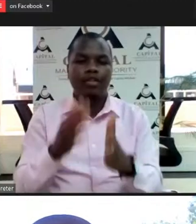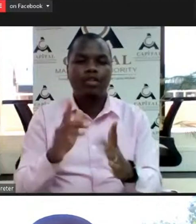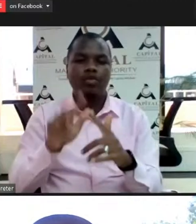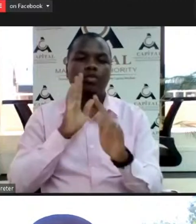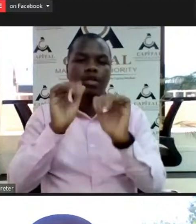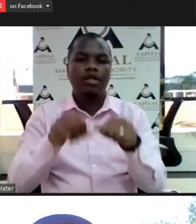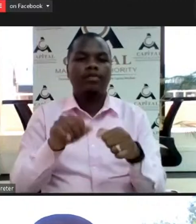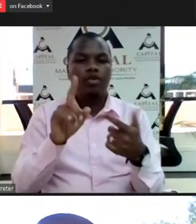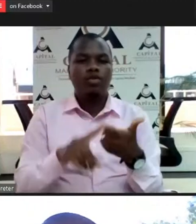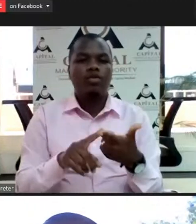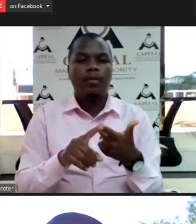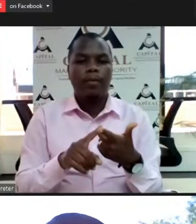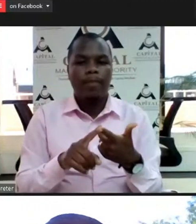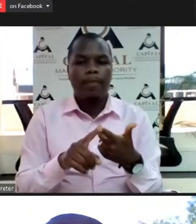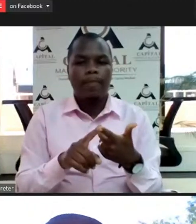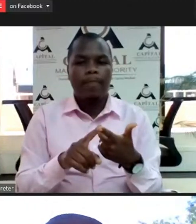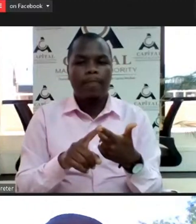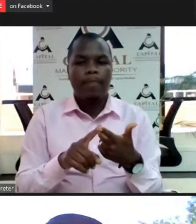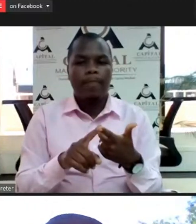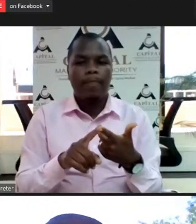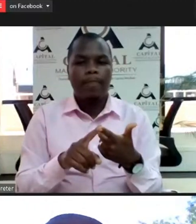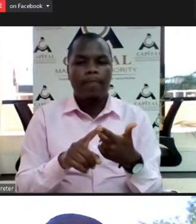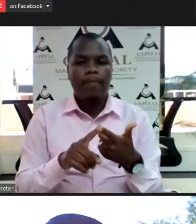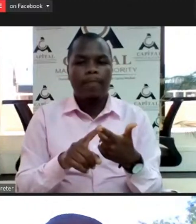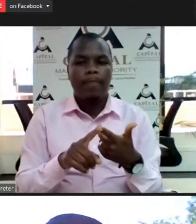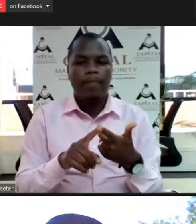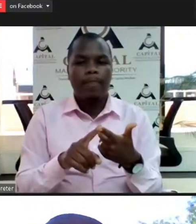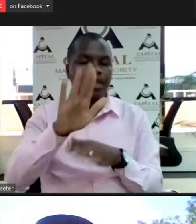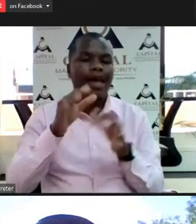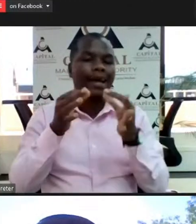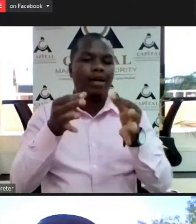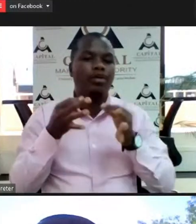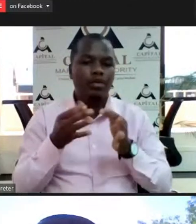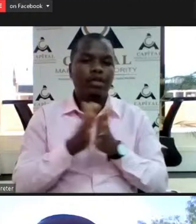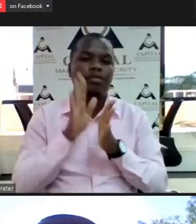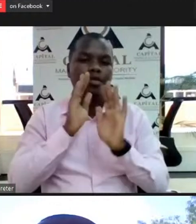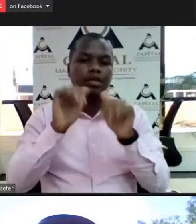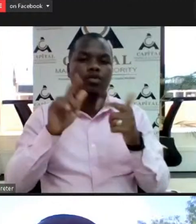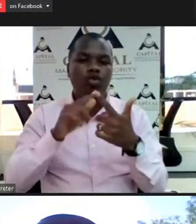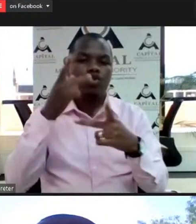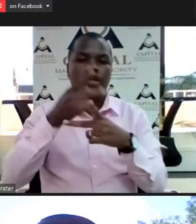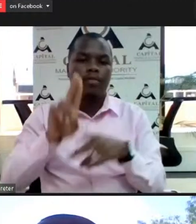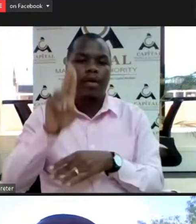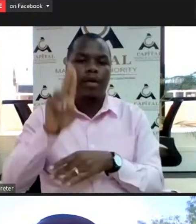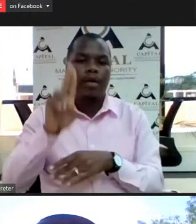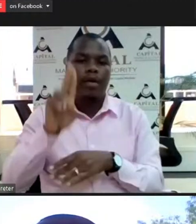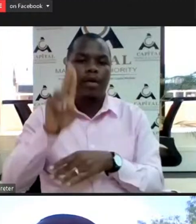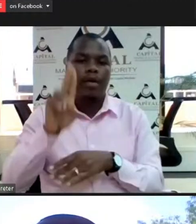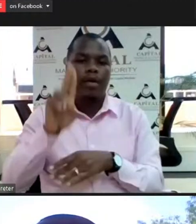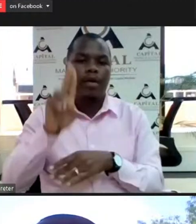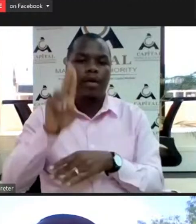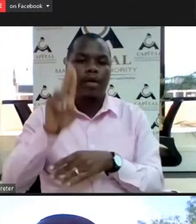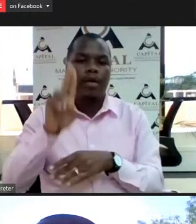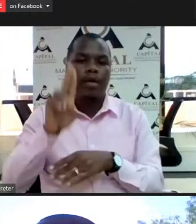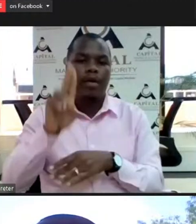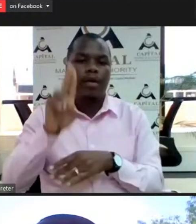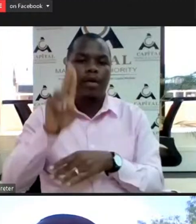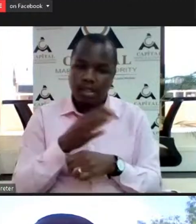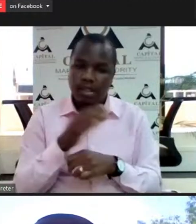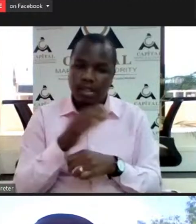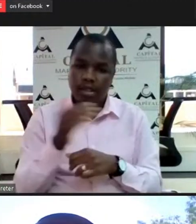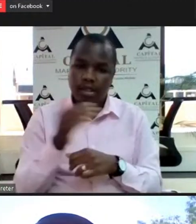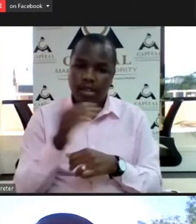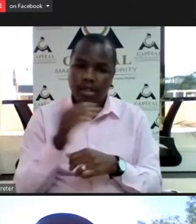able to log in and view their accounts and be able to keep up with their shares. And we